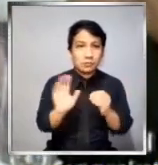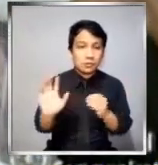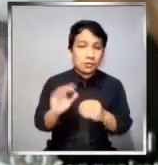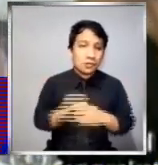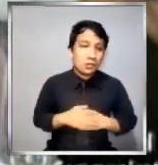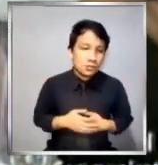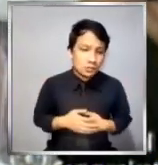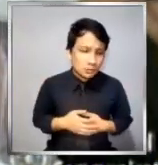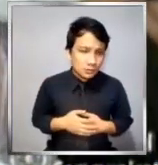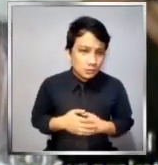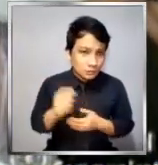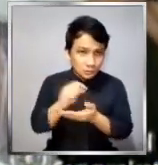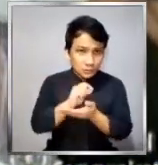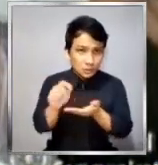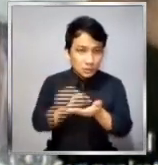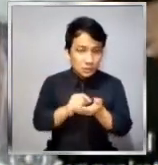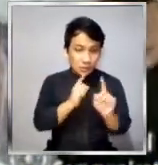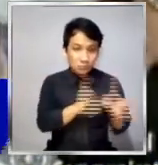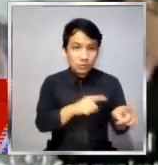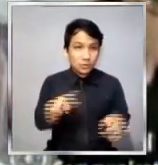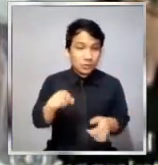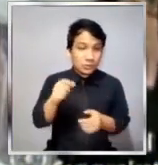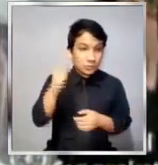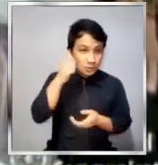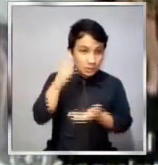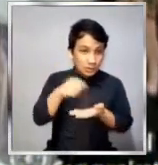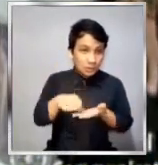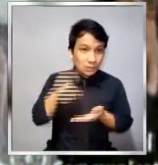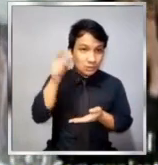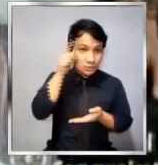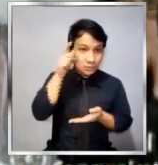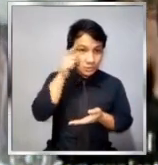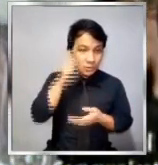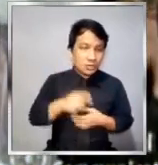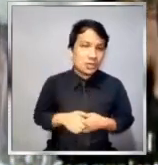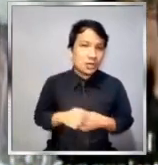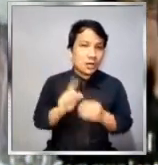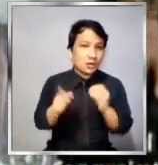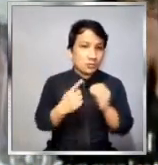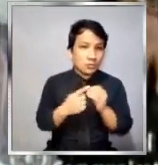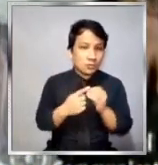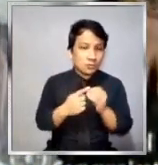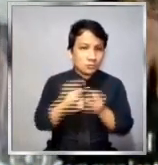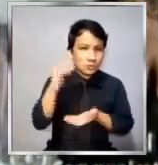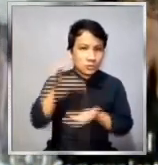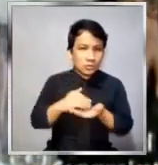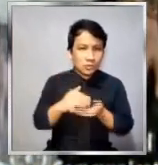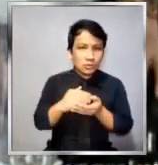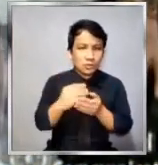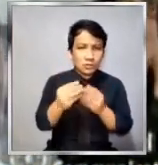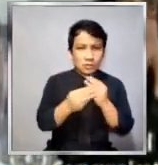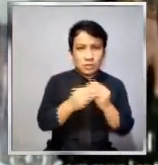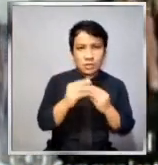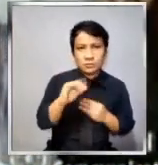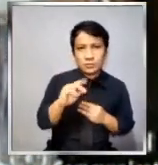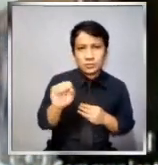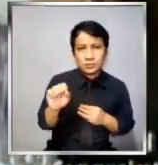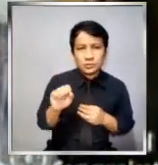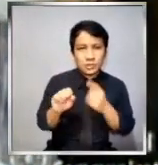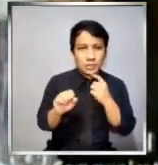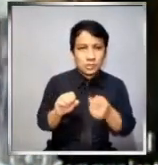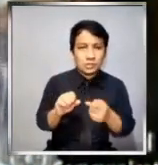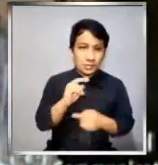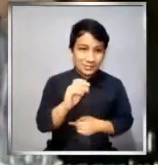Lorenzana, I want to show the distribution of recent cases by municipality, city of the NCR as of